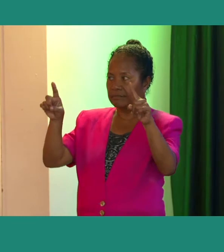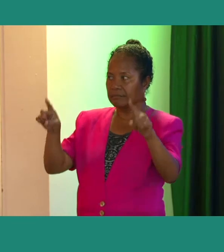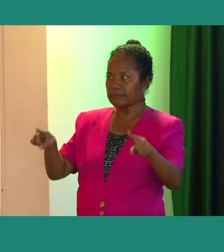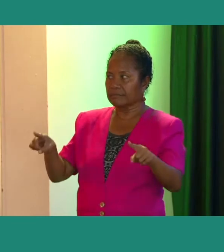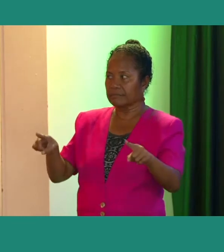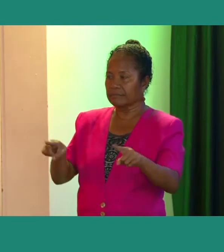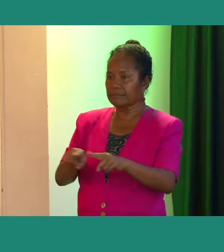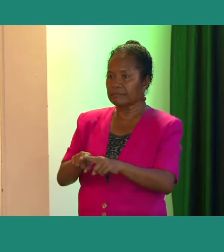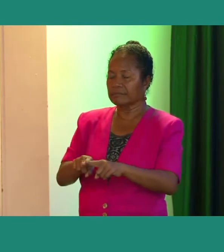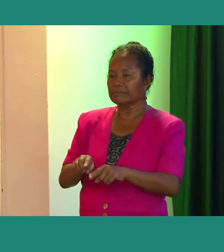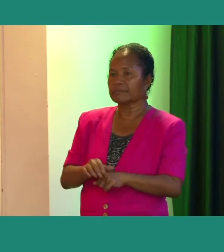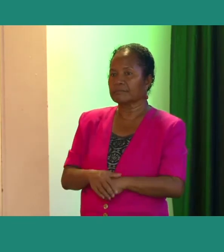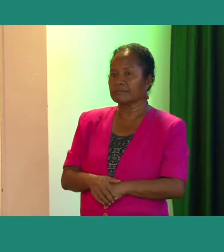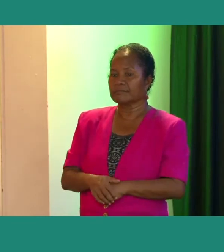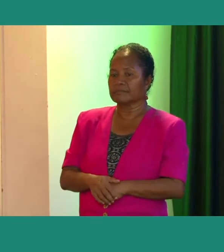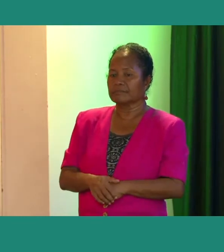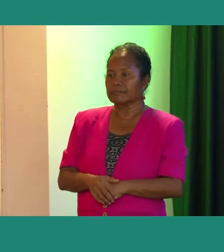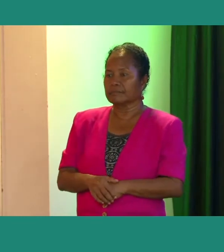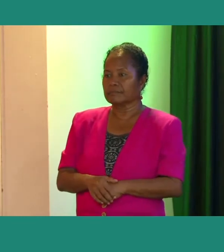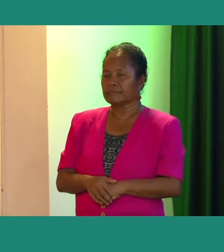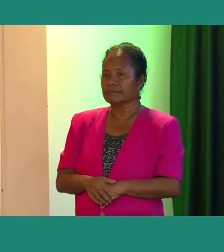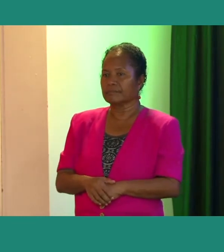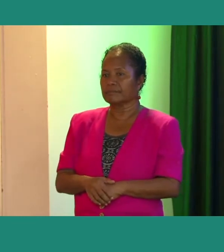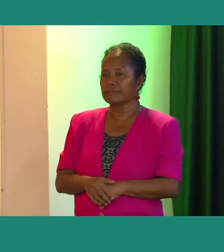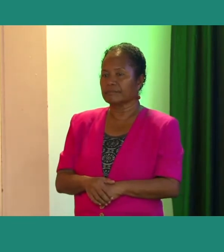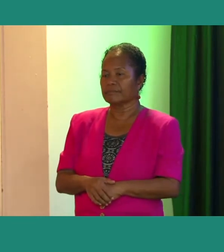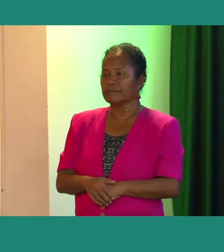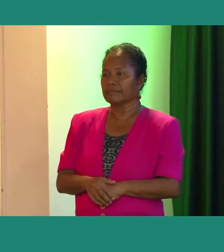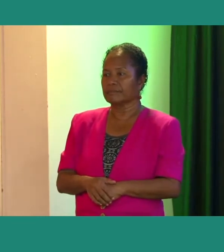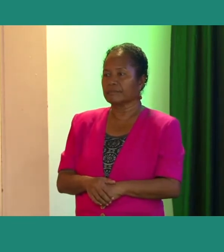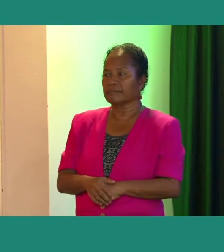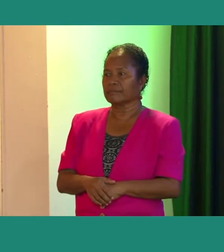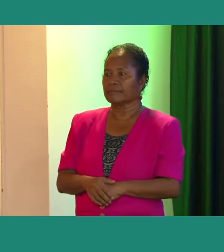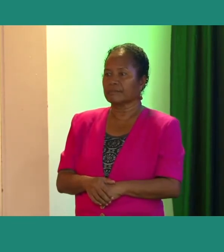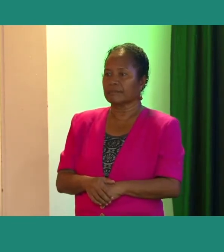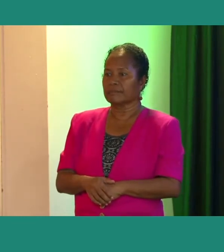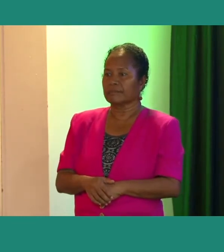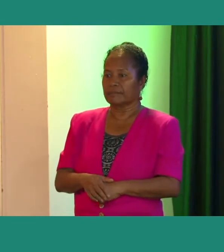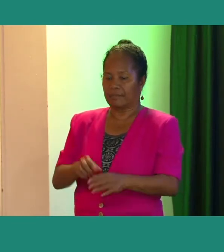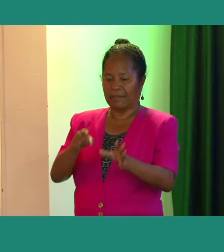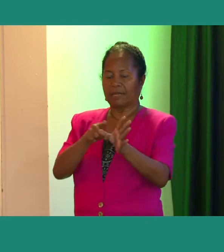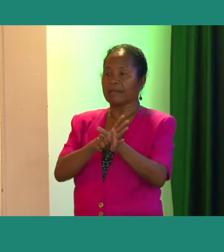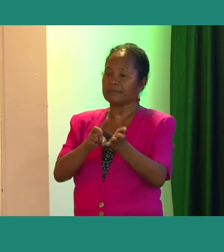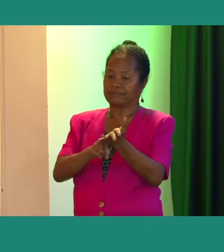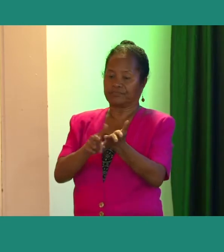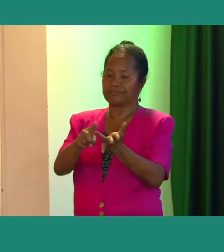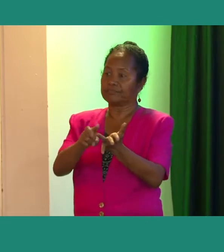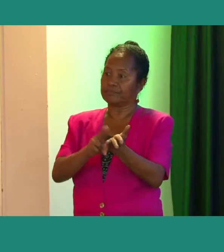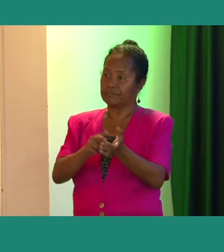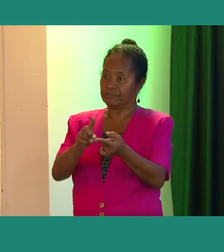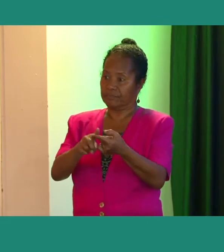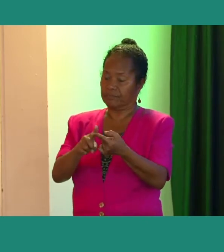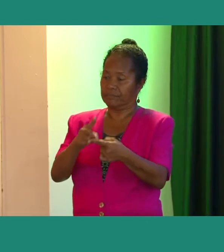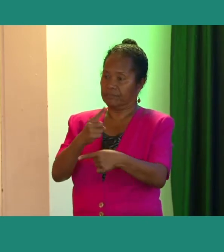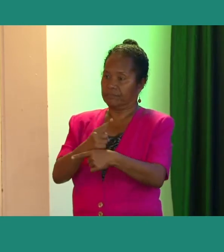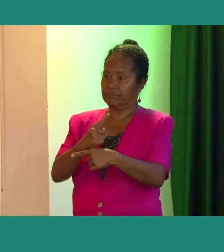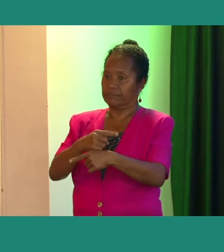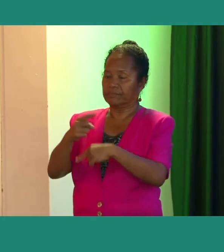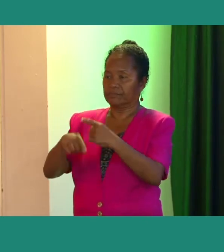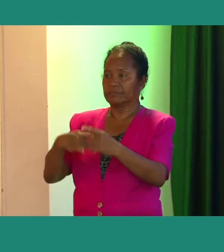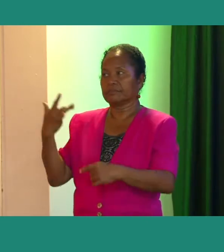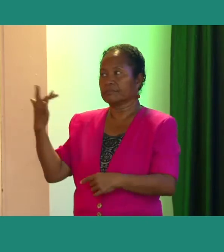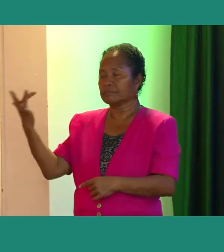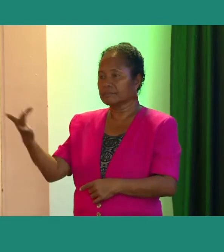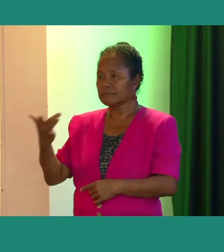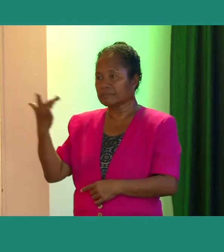He is? Okay. So the link to the report that Yvonne was just talking about has also been put online in